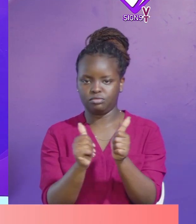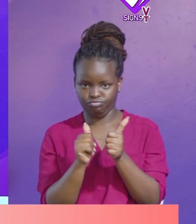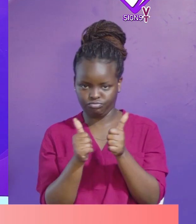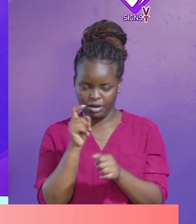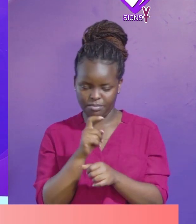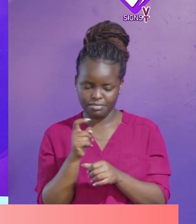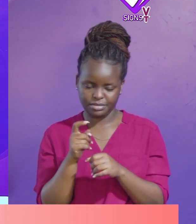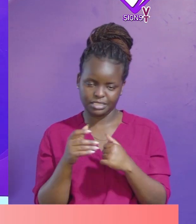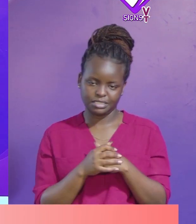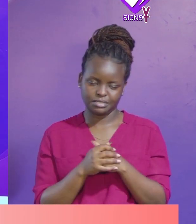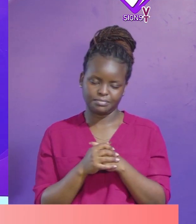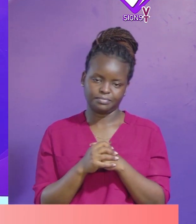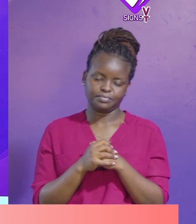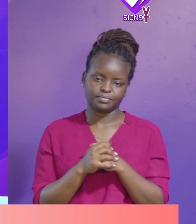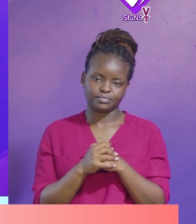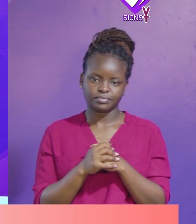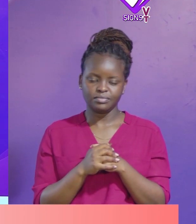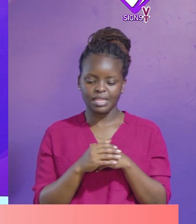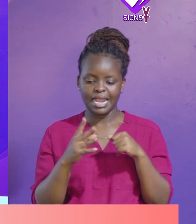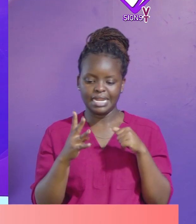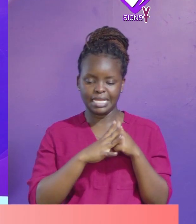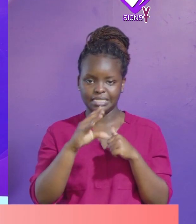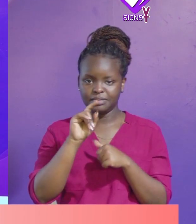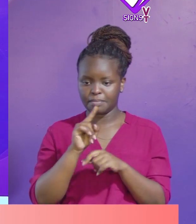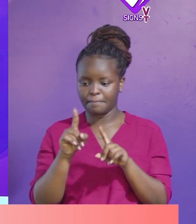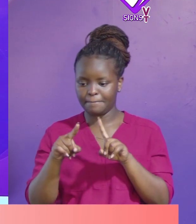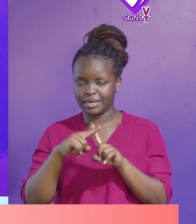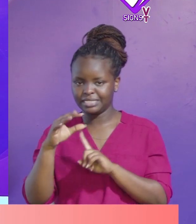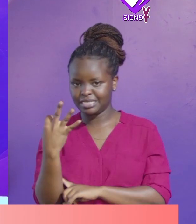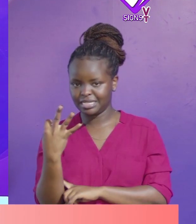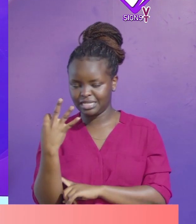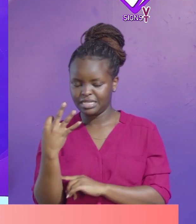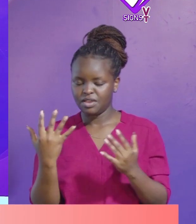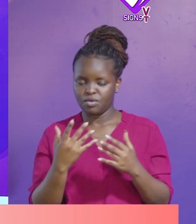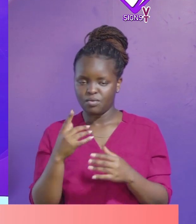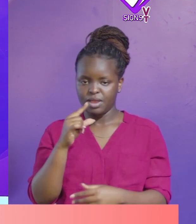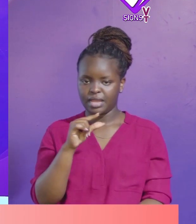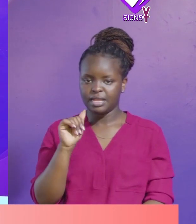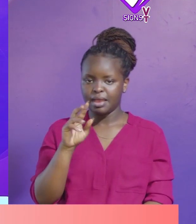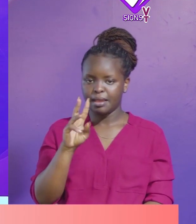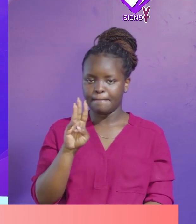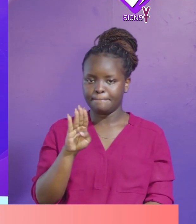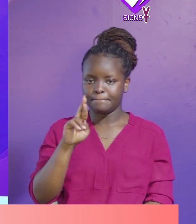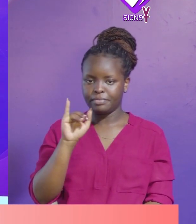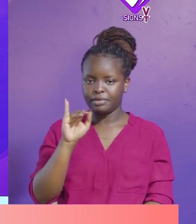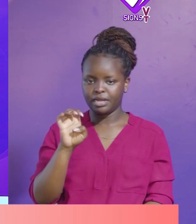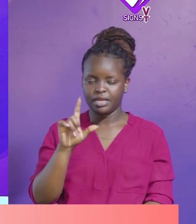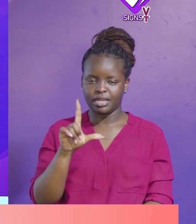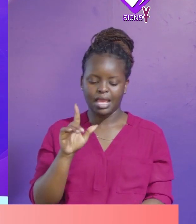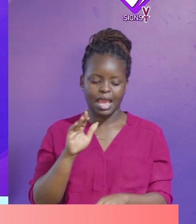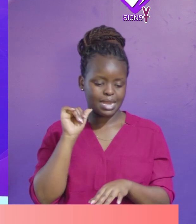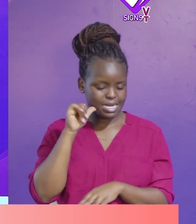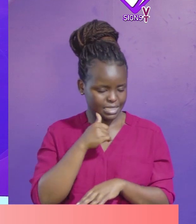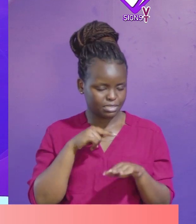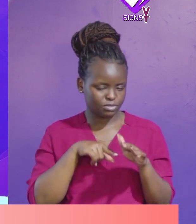take them to the 90 plus 3 minutes when Gabriel Martinelli managed to score a chip in. That was a nice goal for